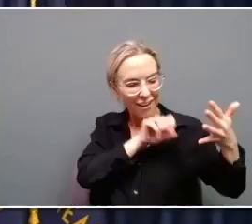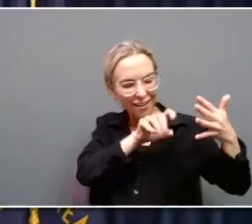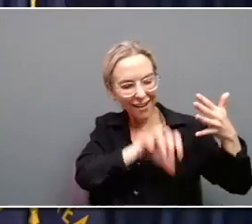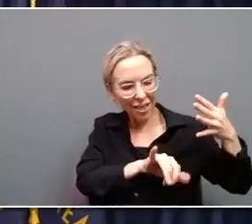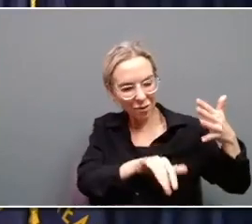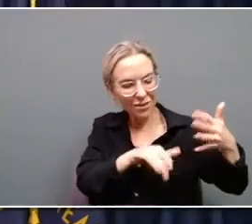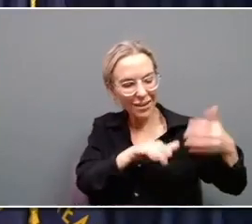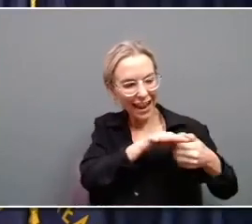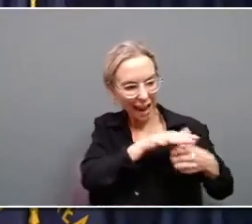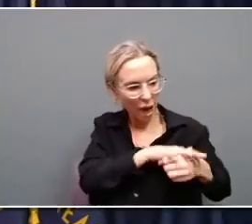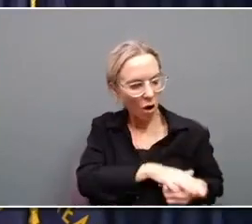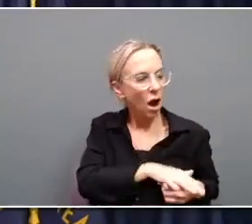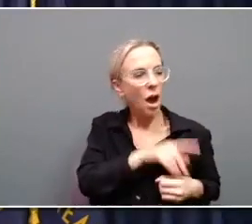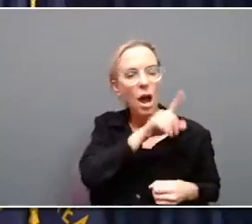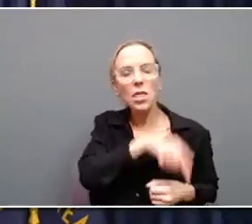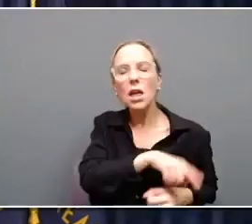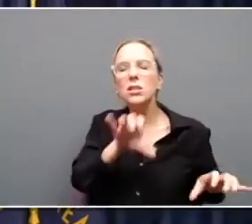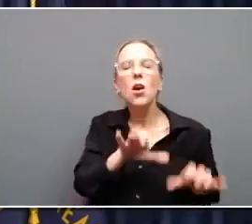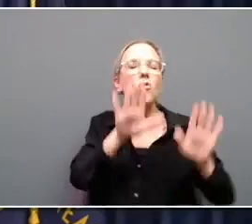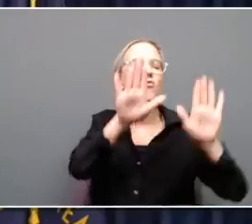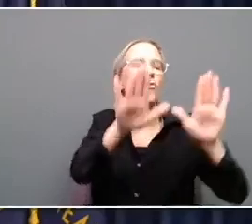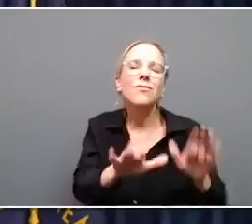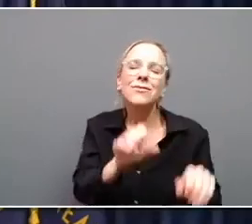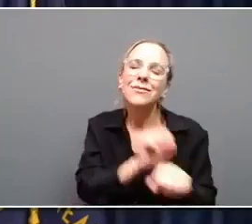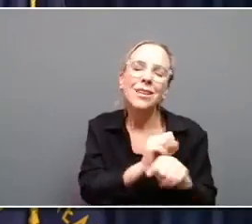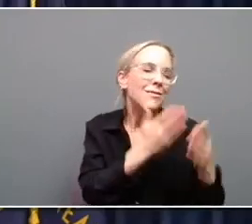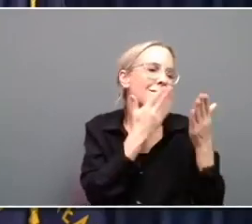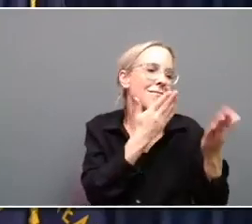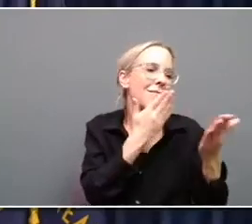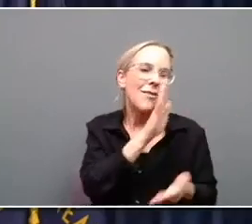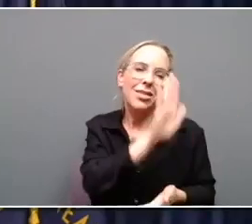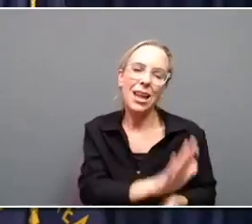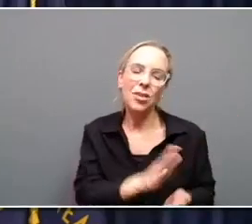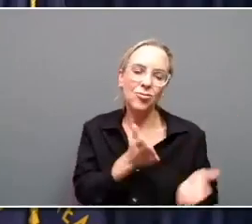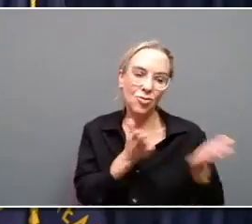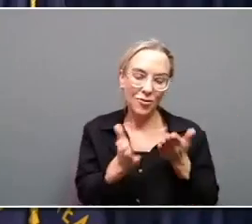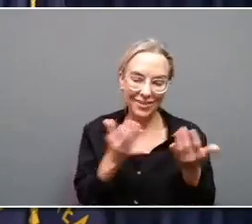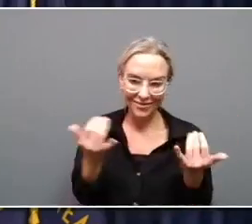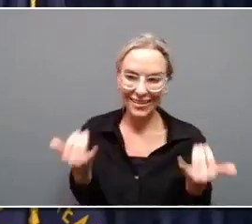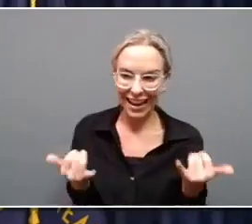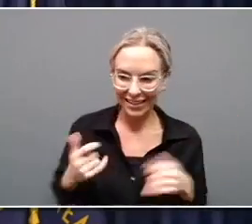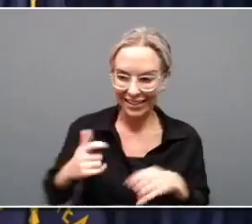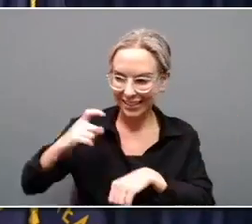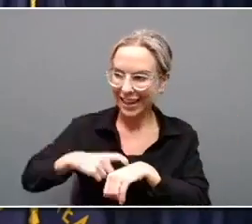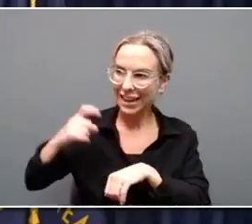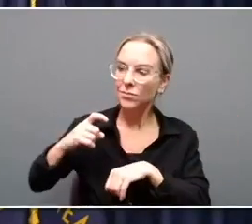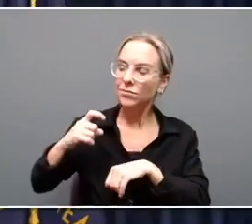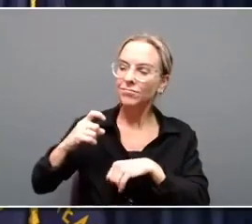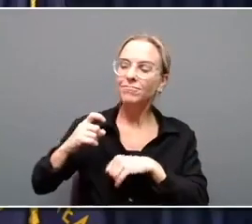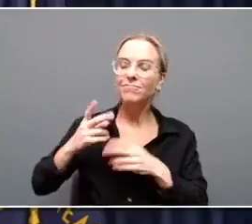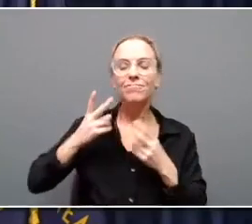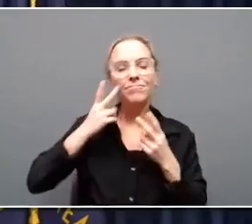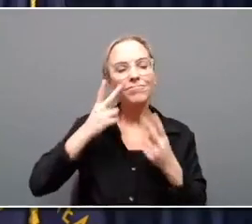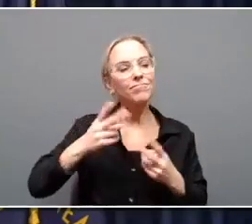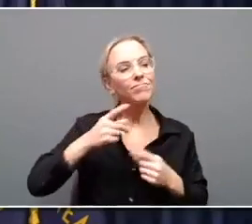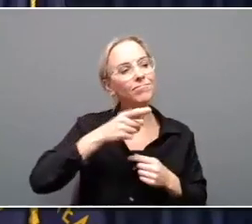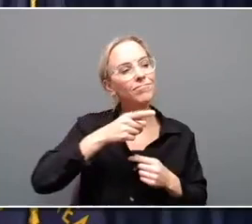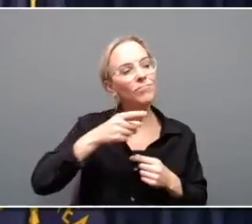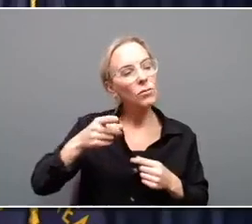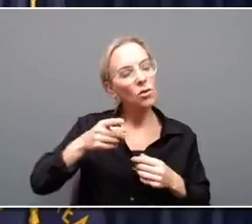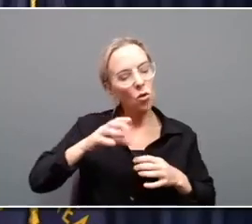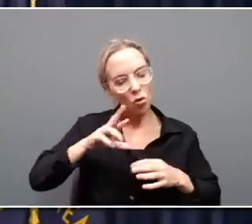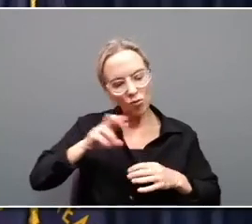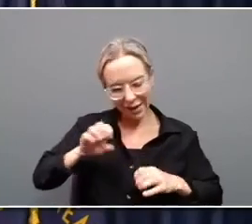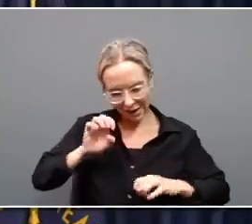done great jobs, and we are grateful for their service. This is the time when you see people looking, reevaluating where they want to